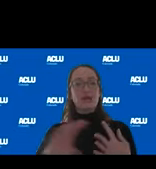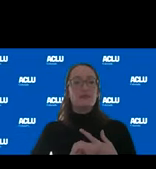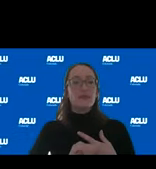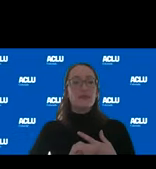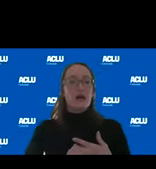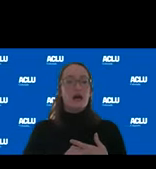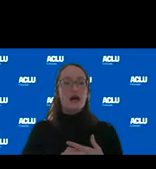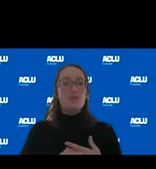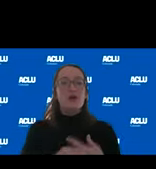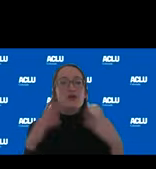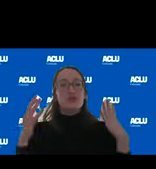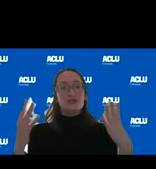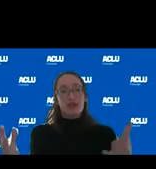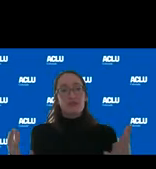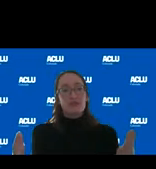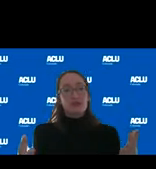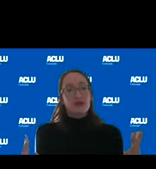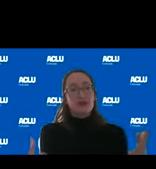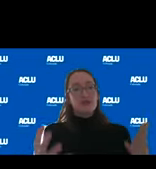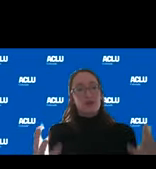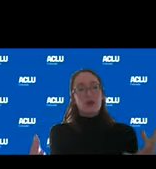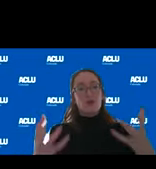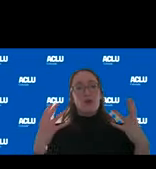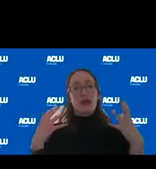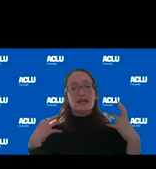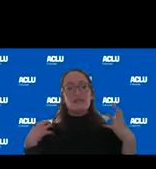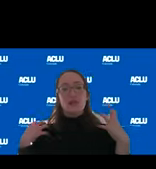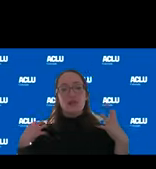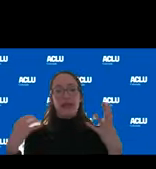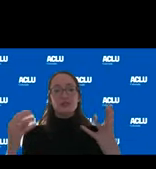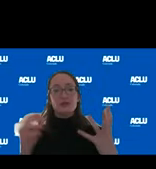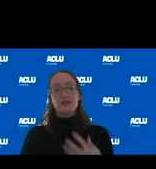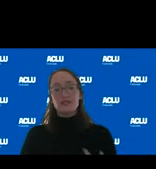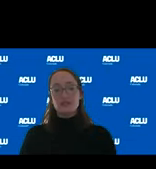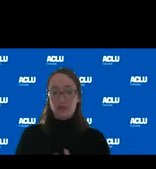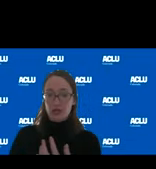county. This all came from a 2013 bill and has led to an